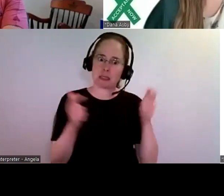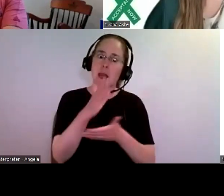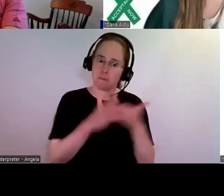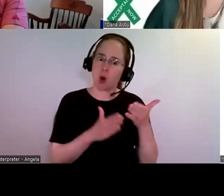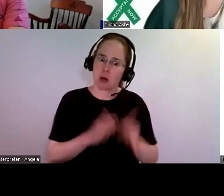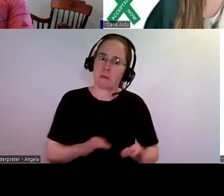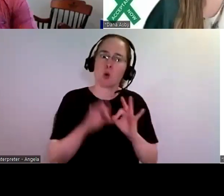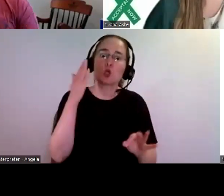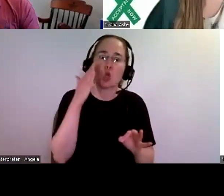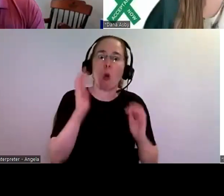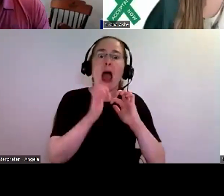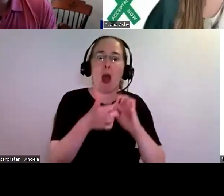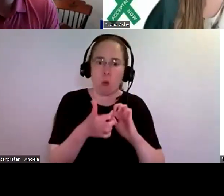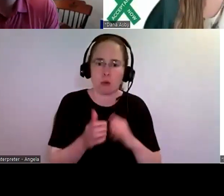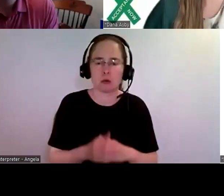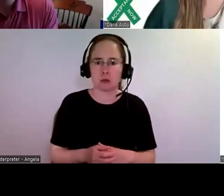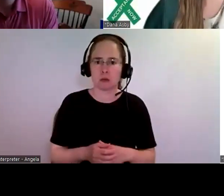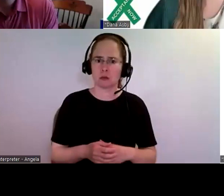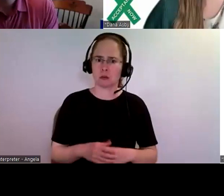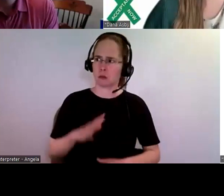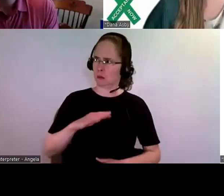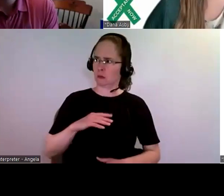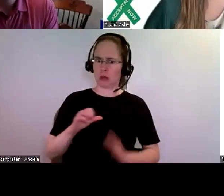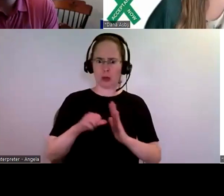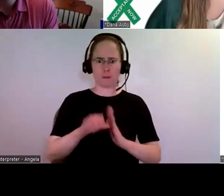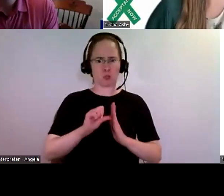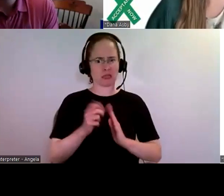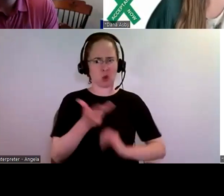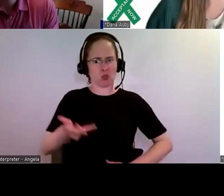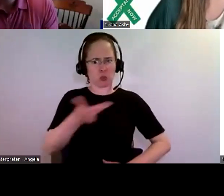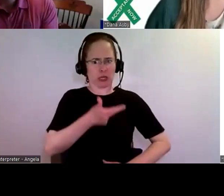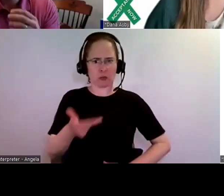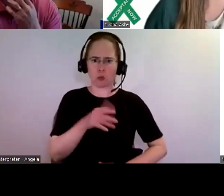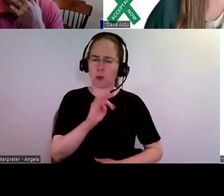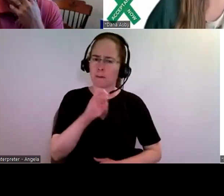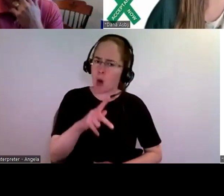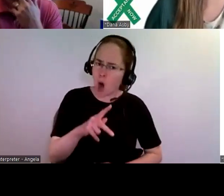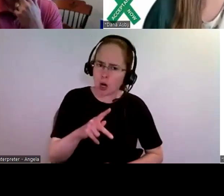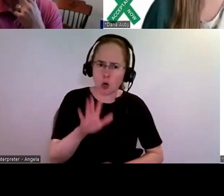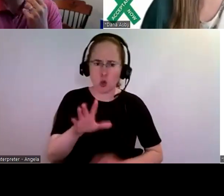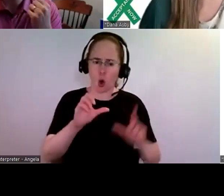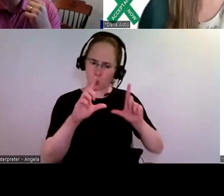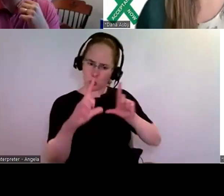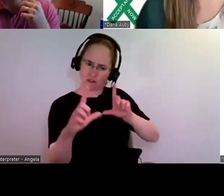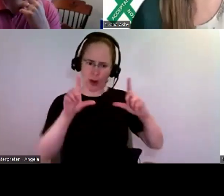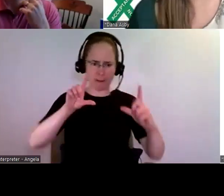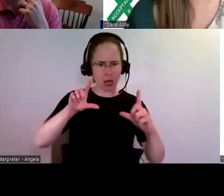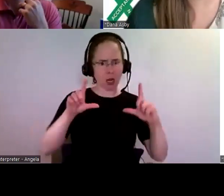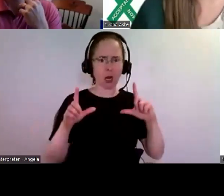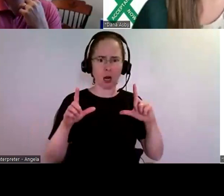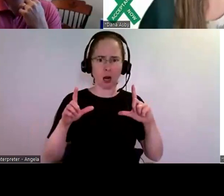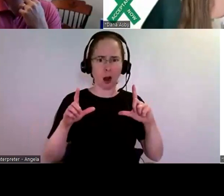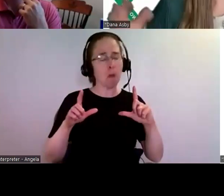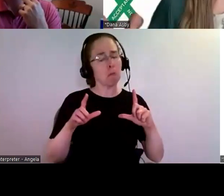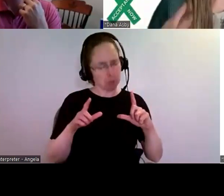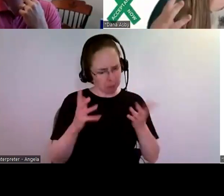do. Wow, I'm so impressed by all three of you. Mark, your reframing of let's do what